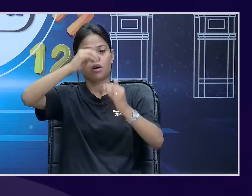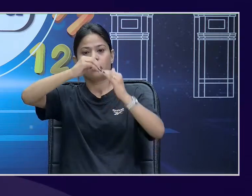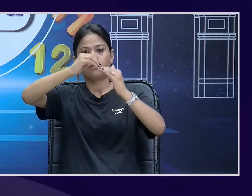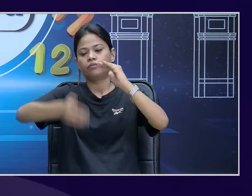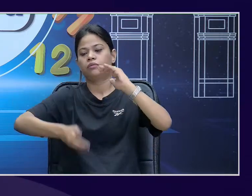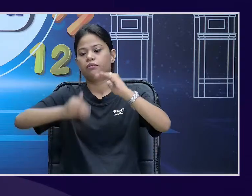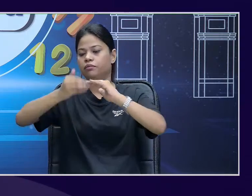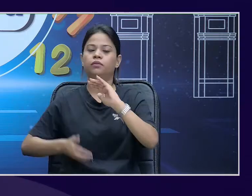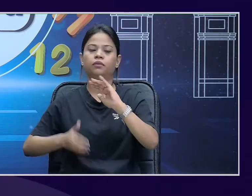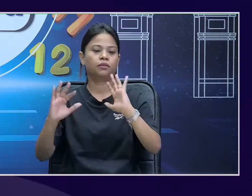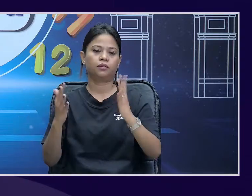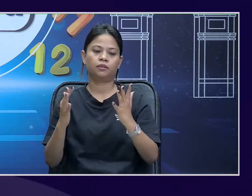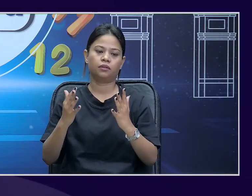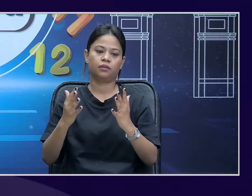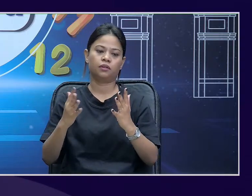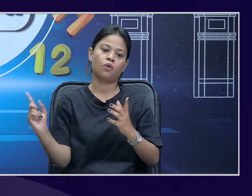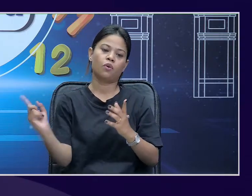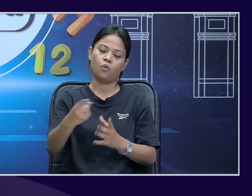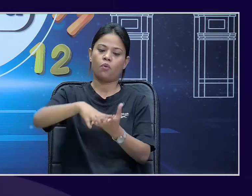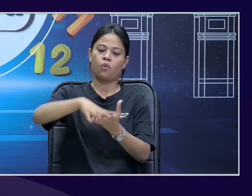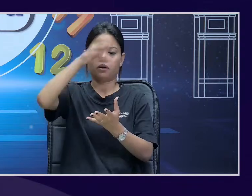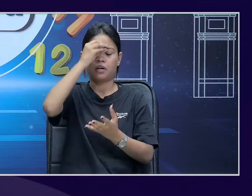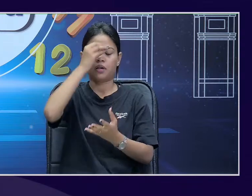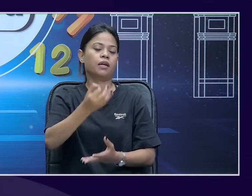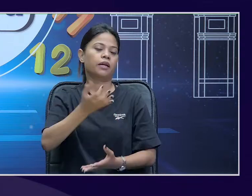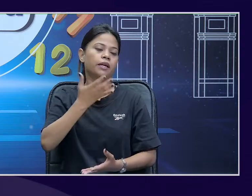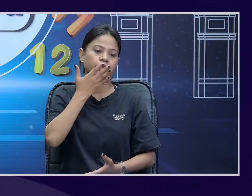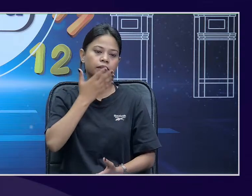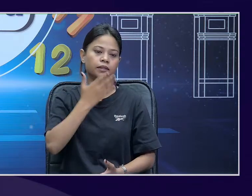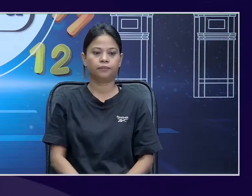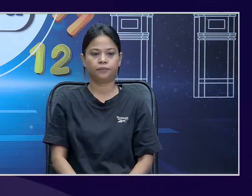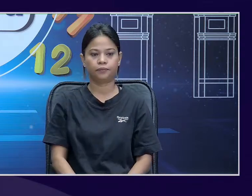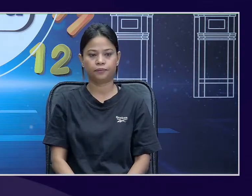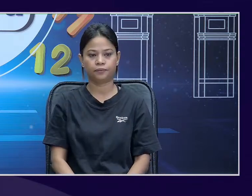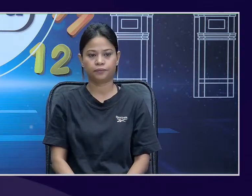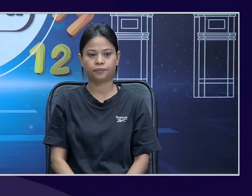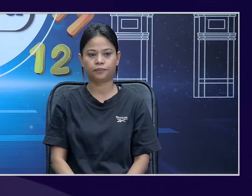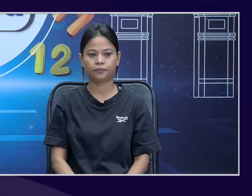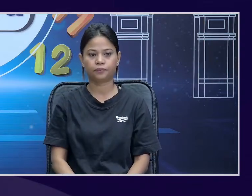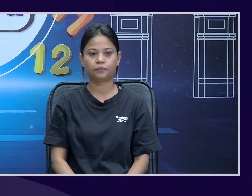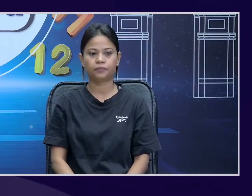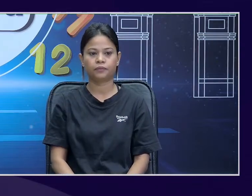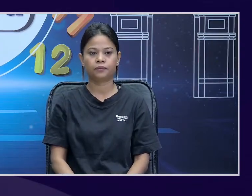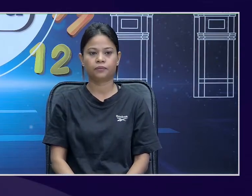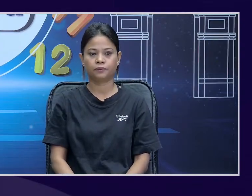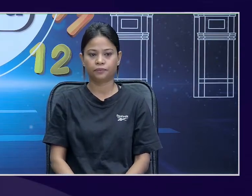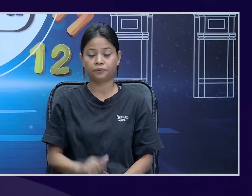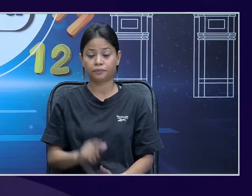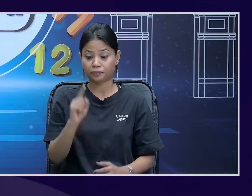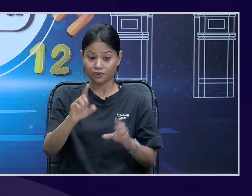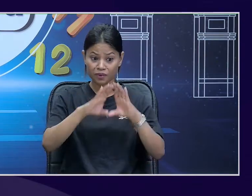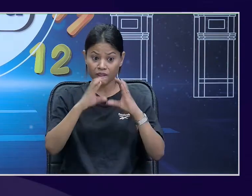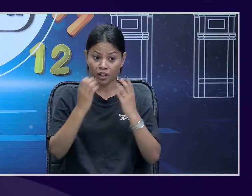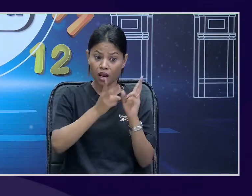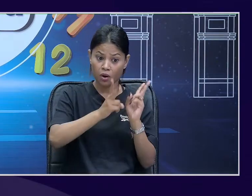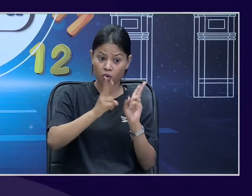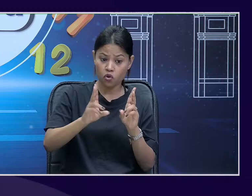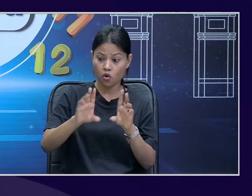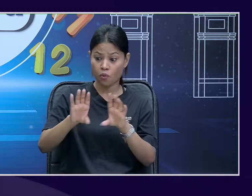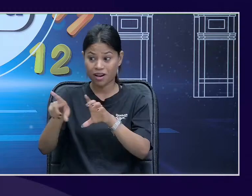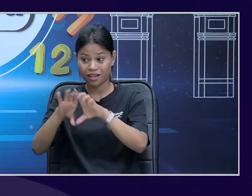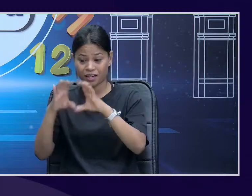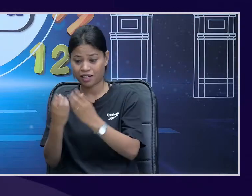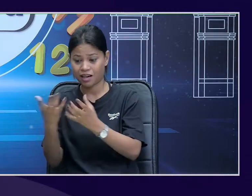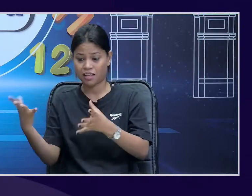we have to use instructional techniques which are a little different from the regular classroom techniques.